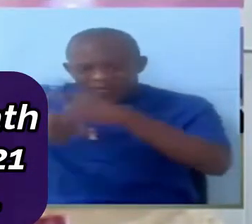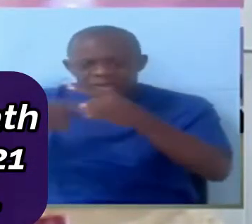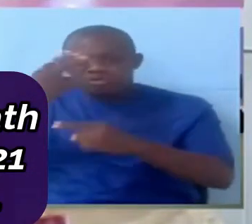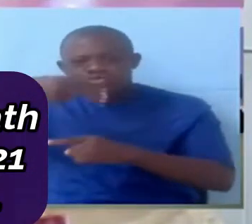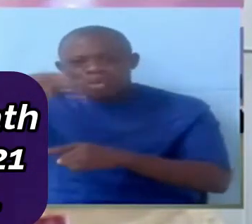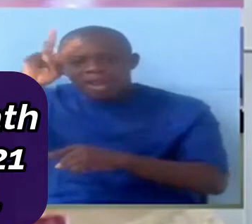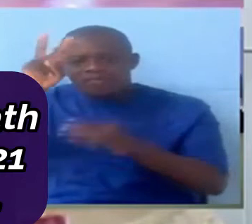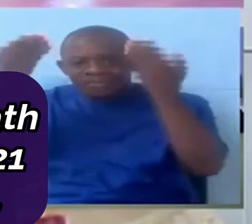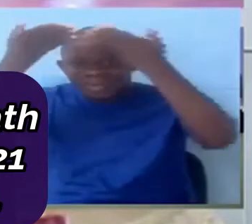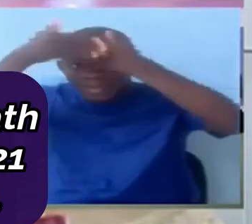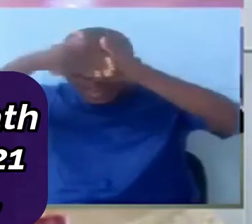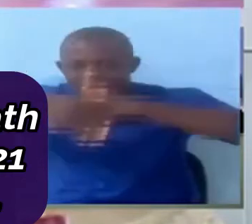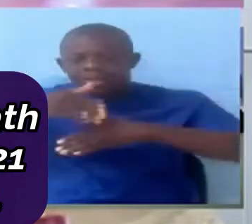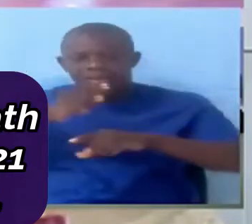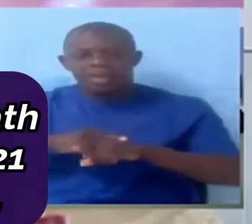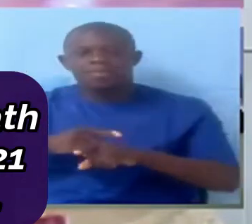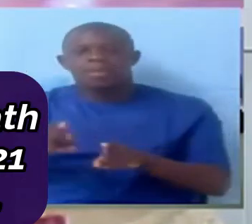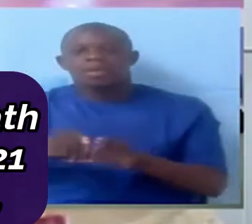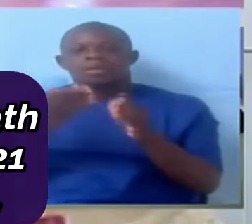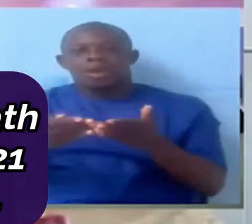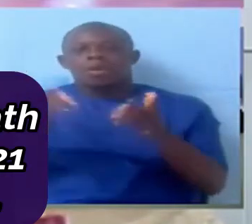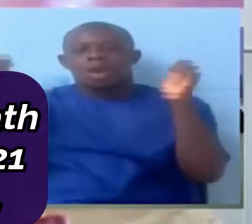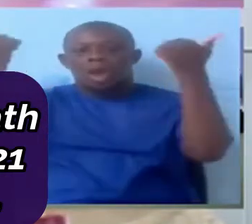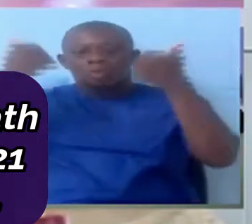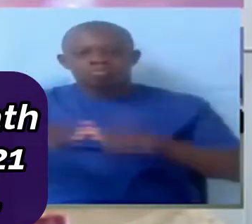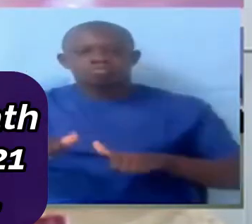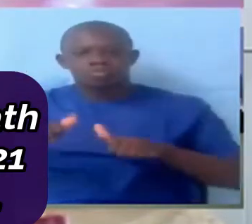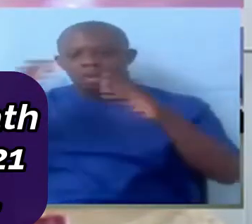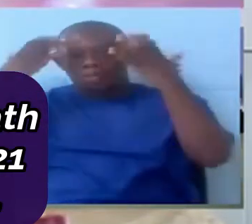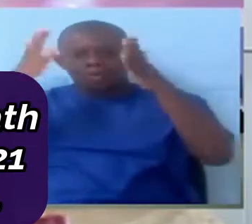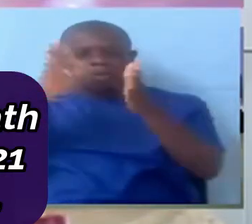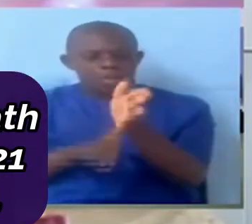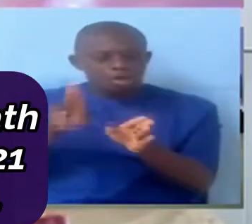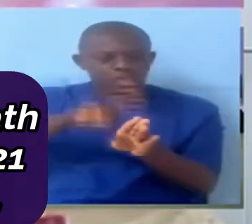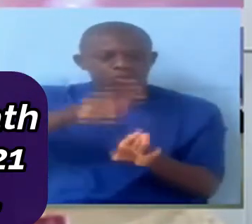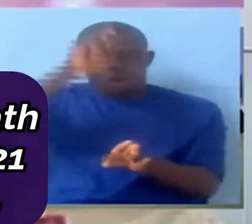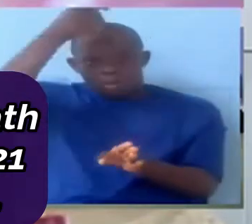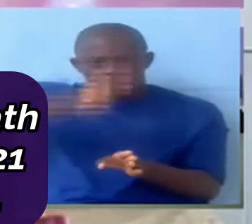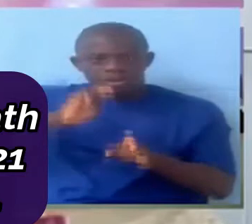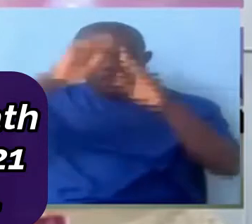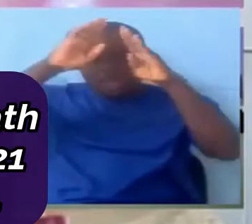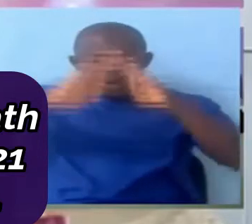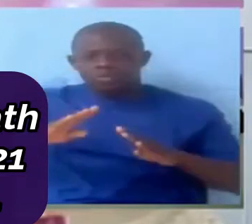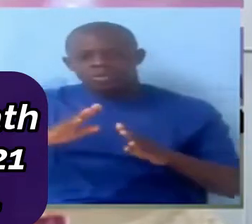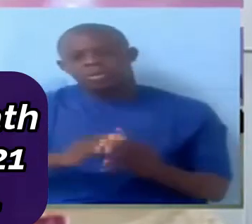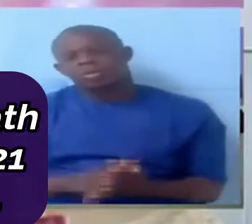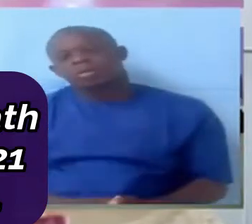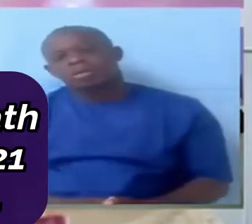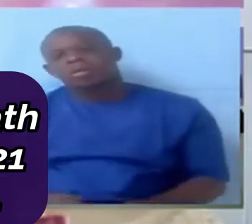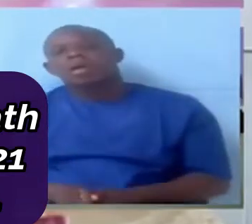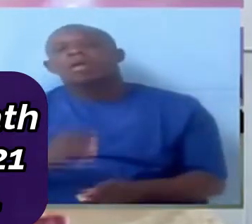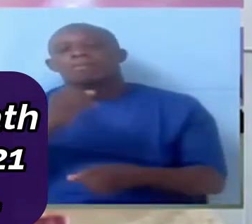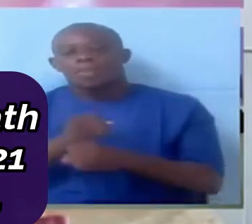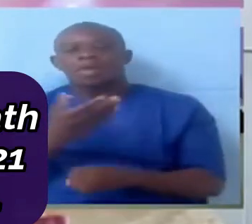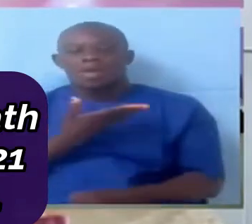a case is reported to the police station. Amna tefar bo xamne ni kalamé nañ ko ci police station bi. It will carry